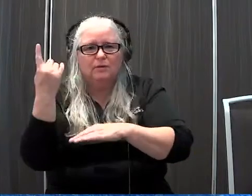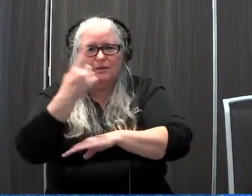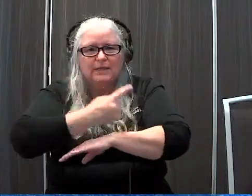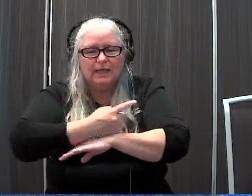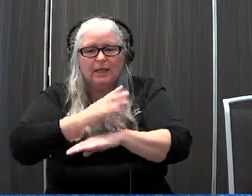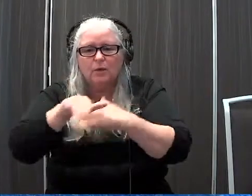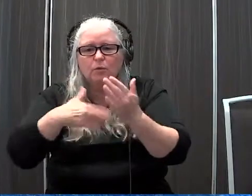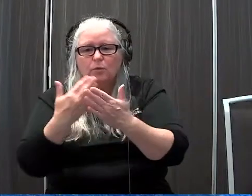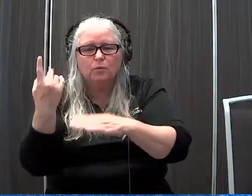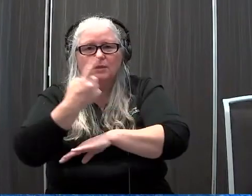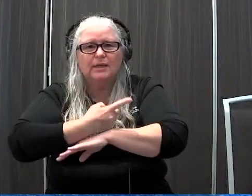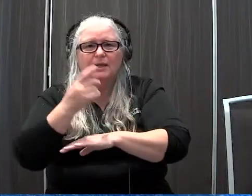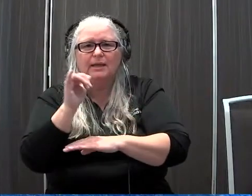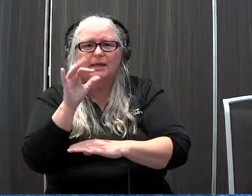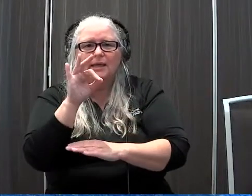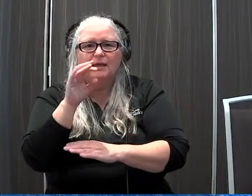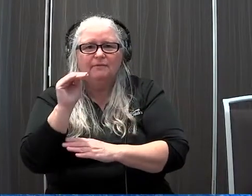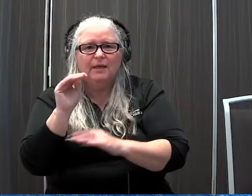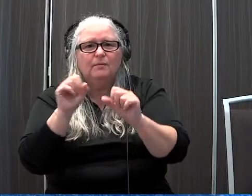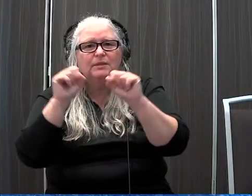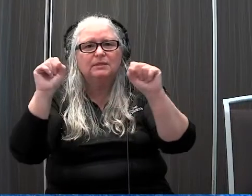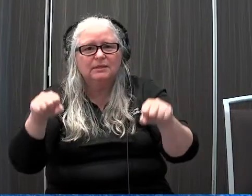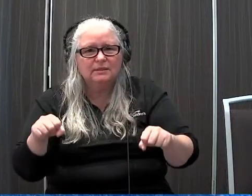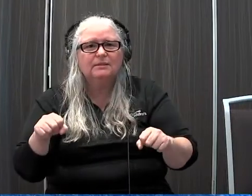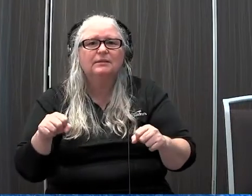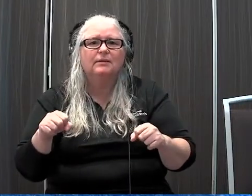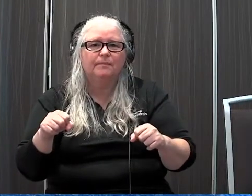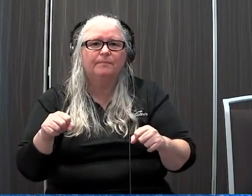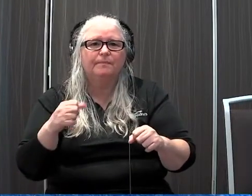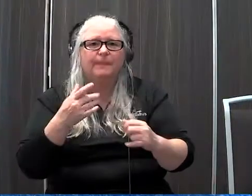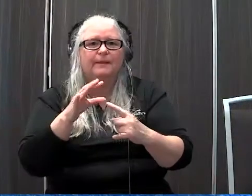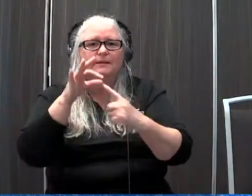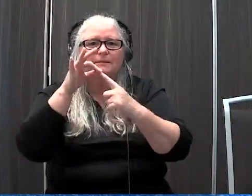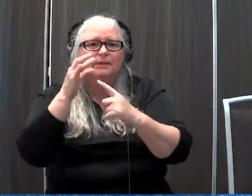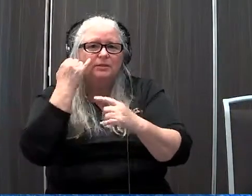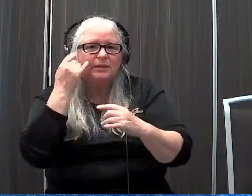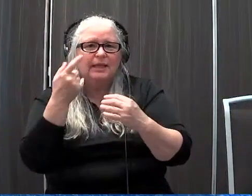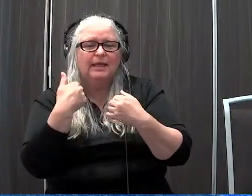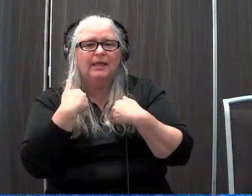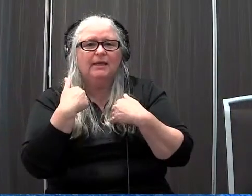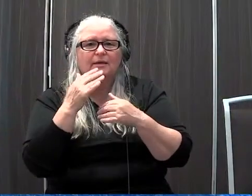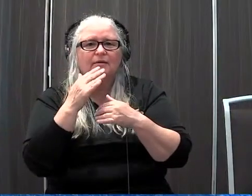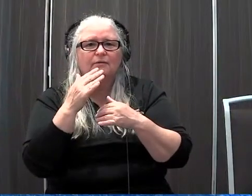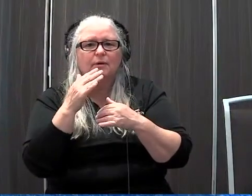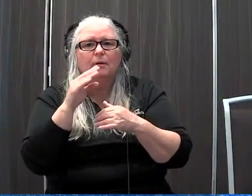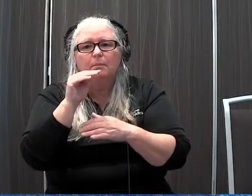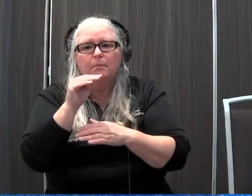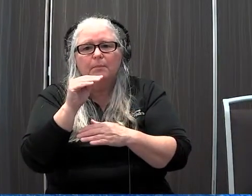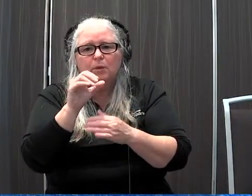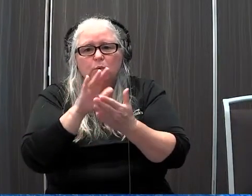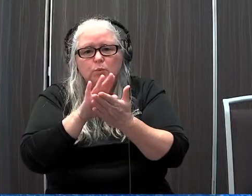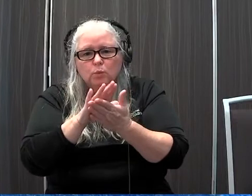from some adults or older adolescents with charge that, especially when they got to middle or high school, that their